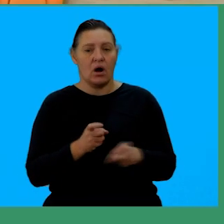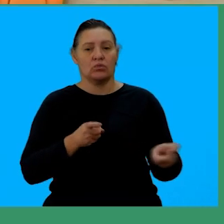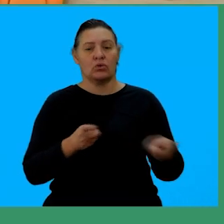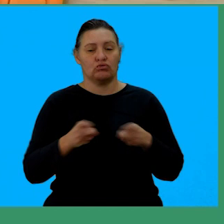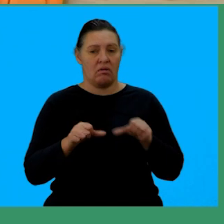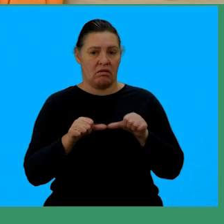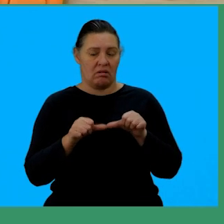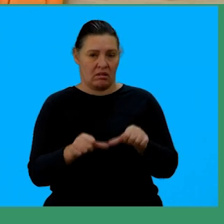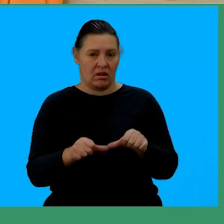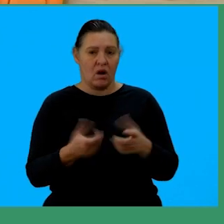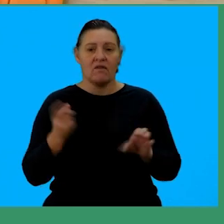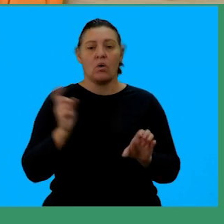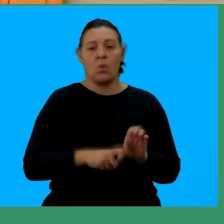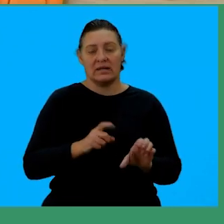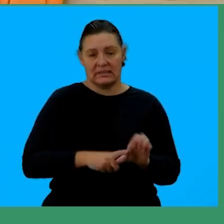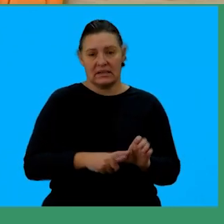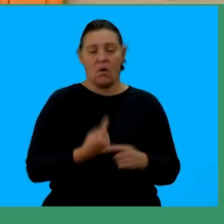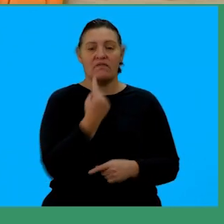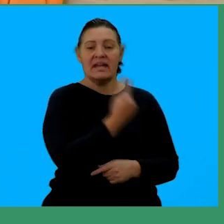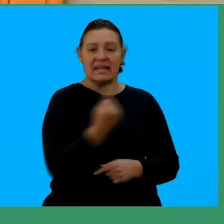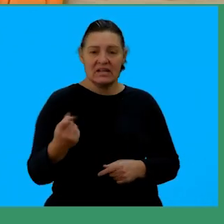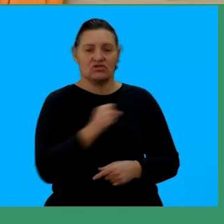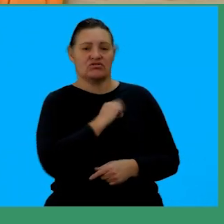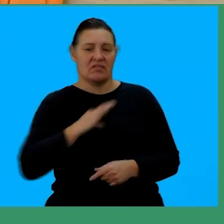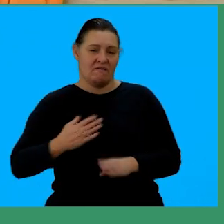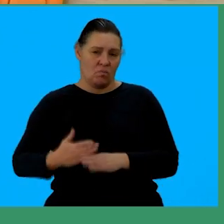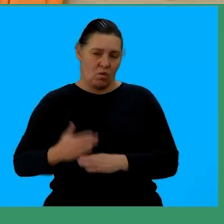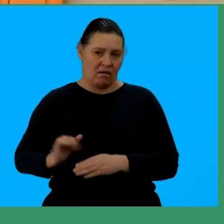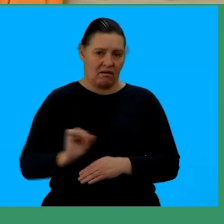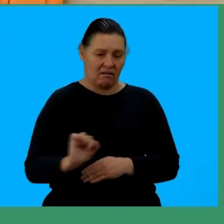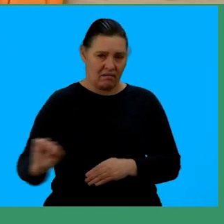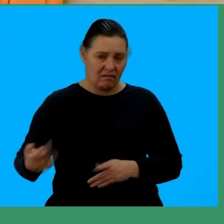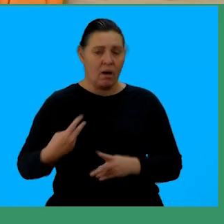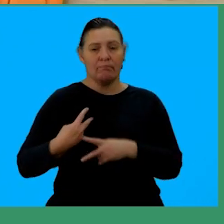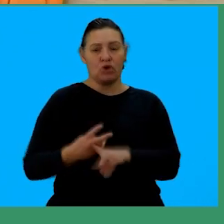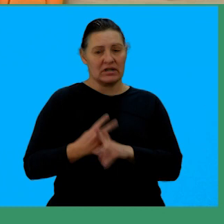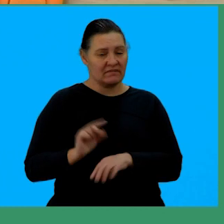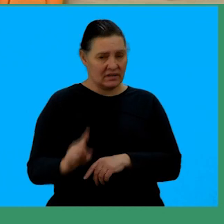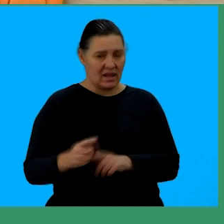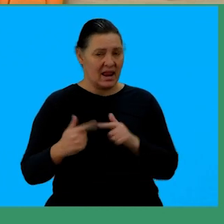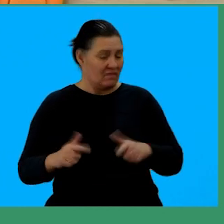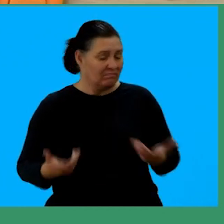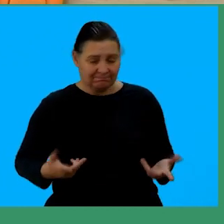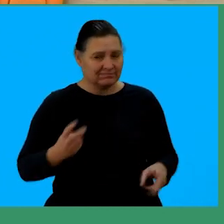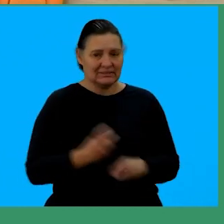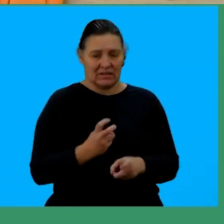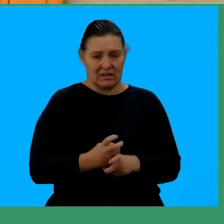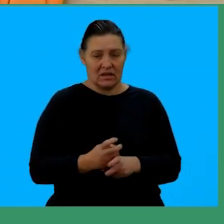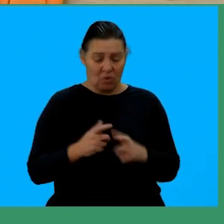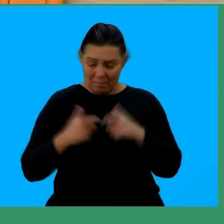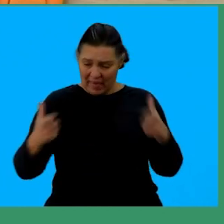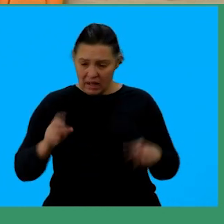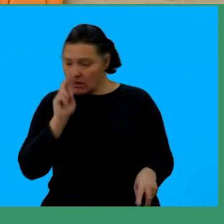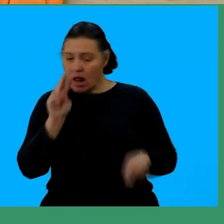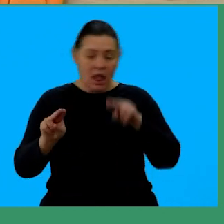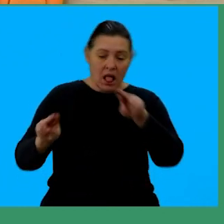keep control of the quality of each employee's work and productivity levels. So if the